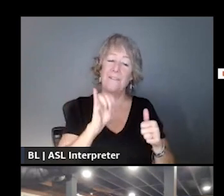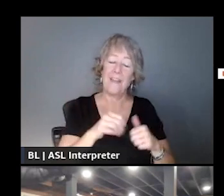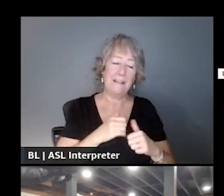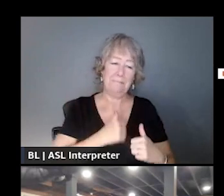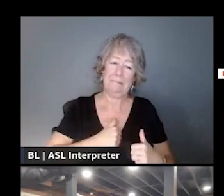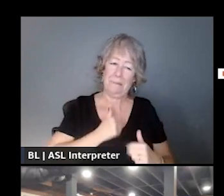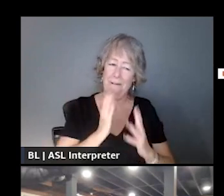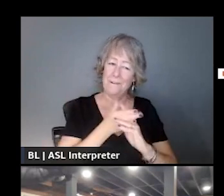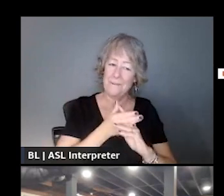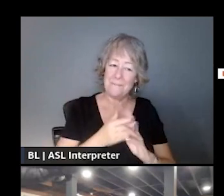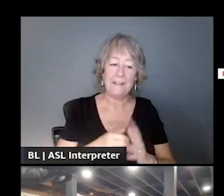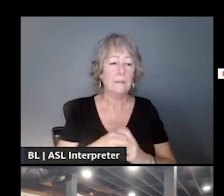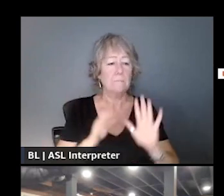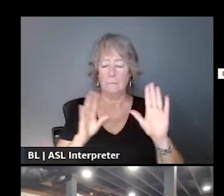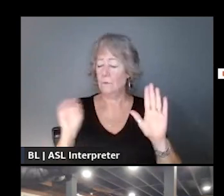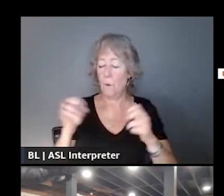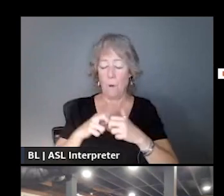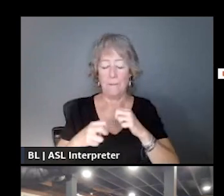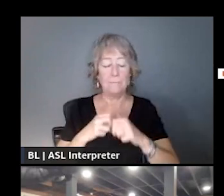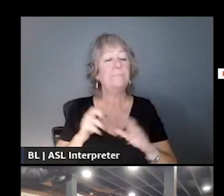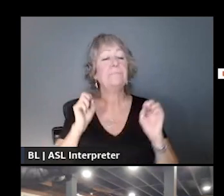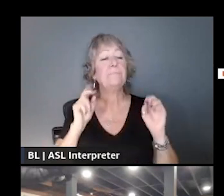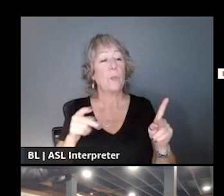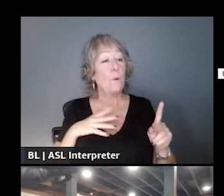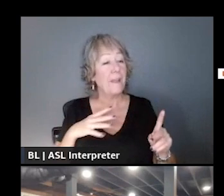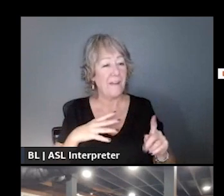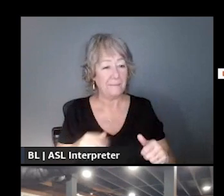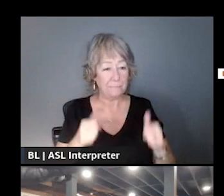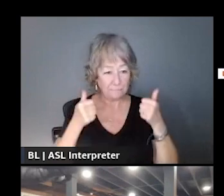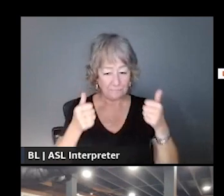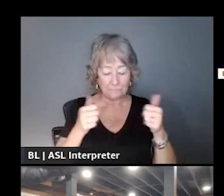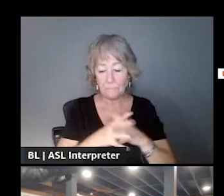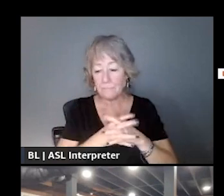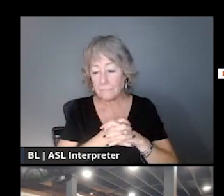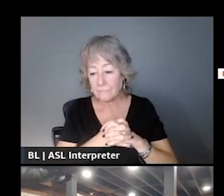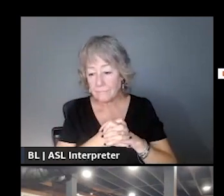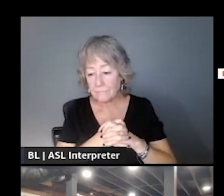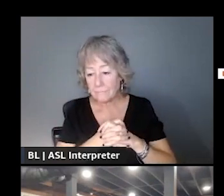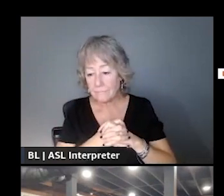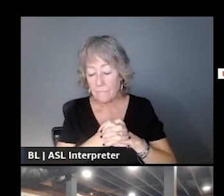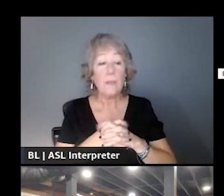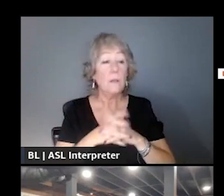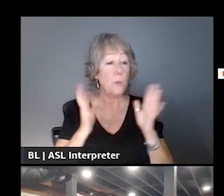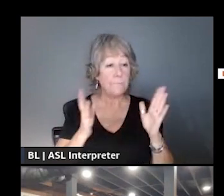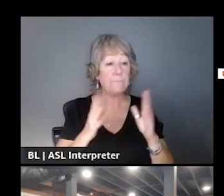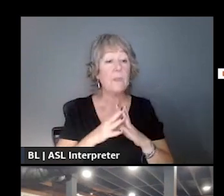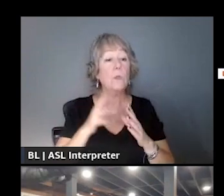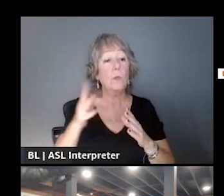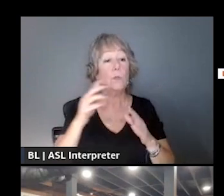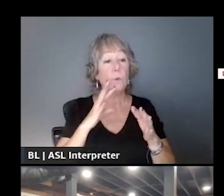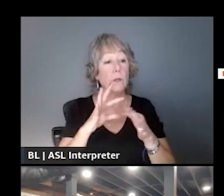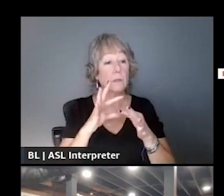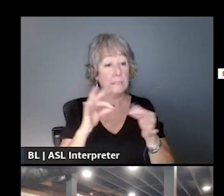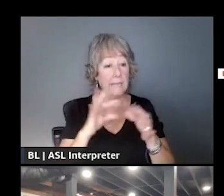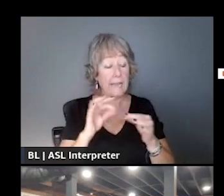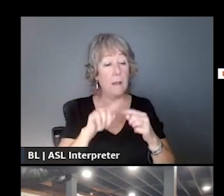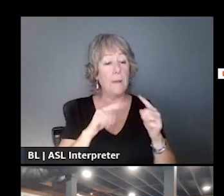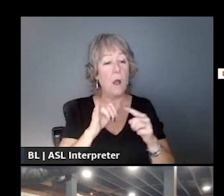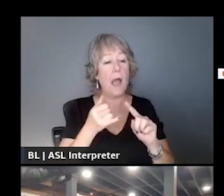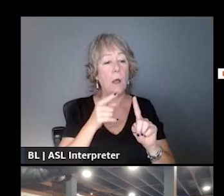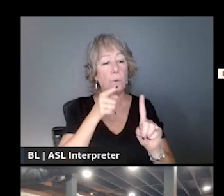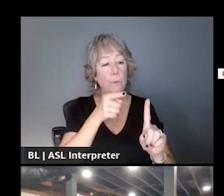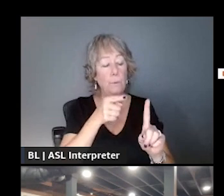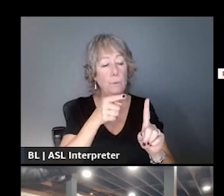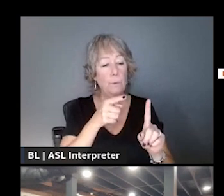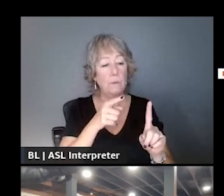that. No worries. No worries at all. So you were saying about how you really